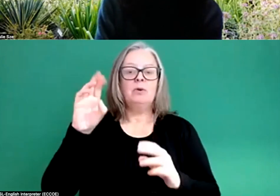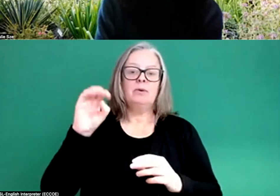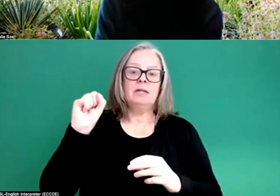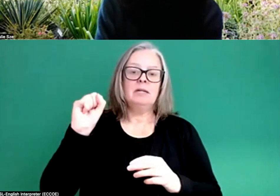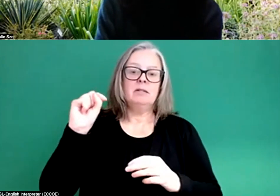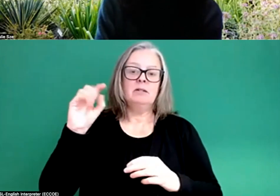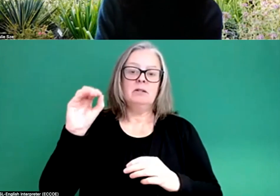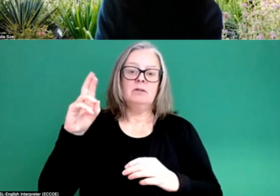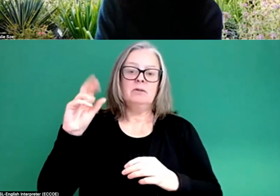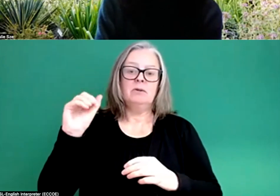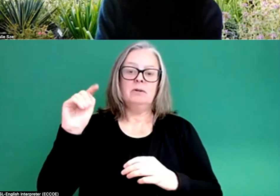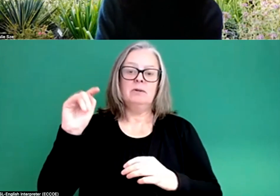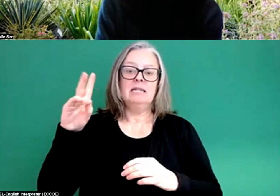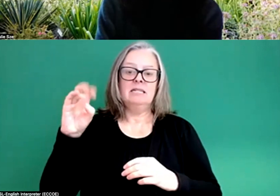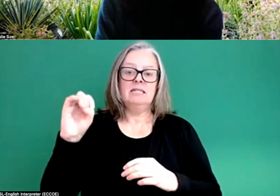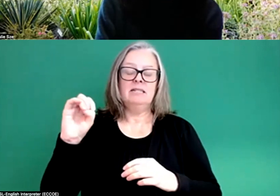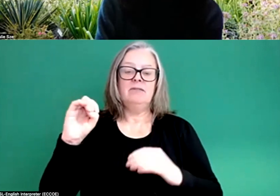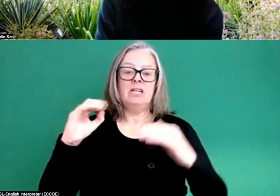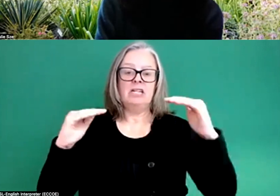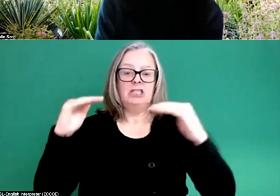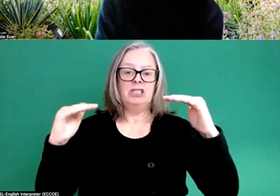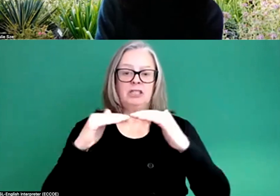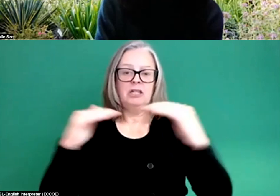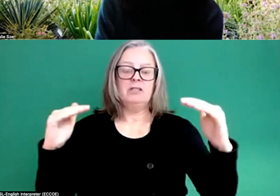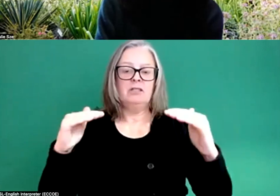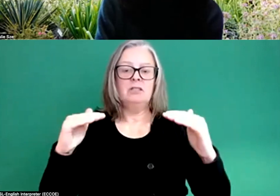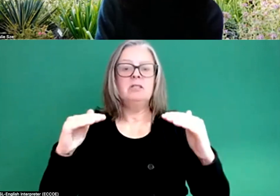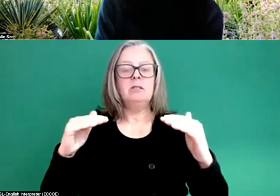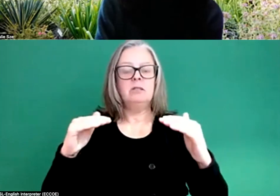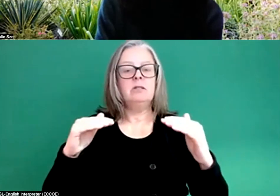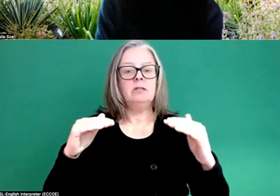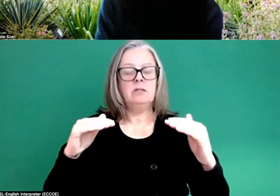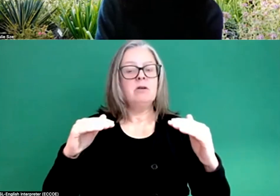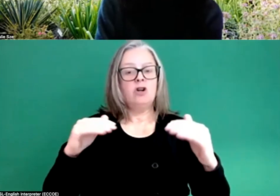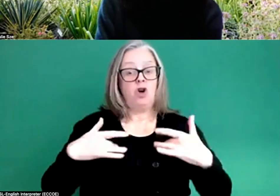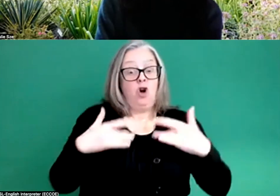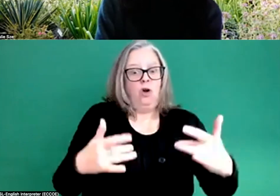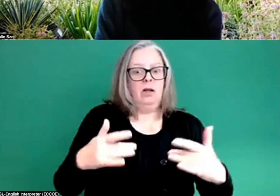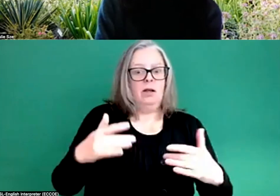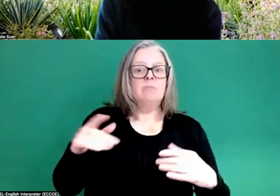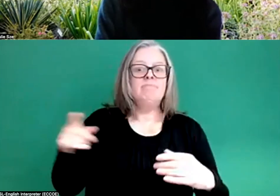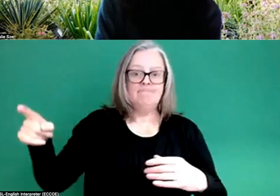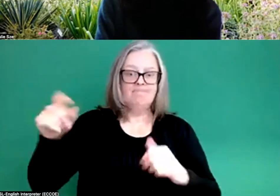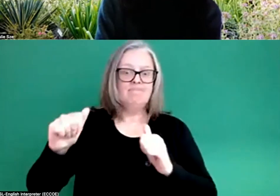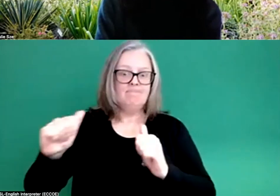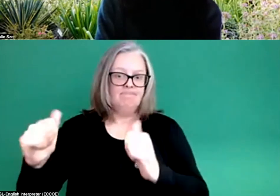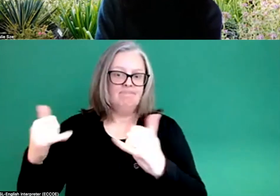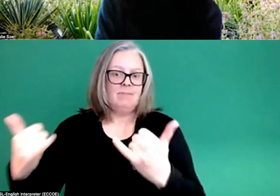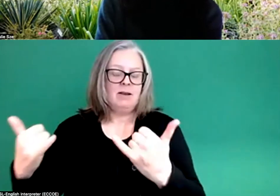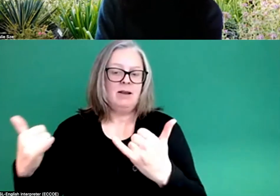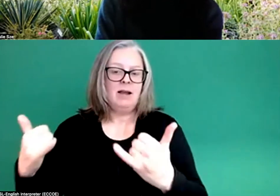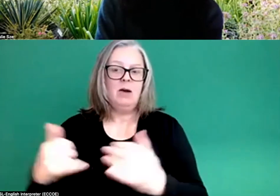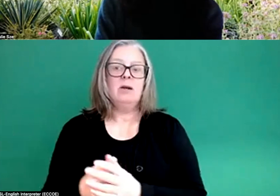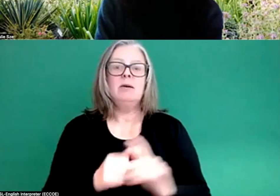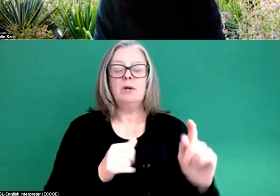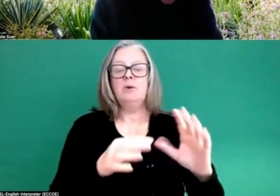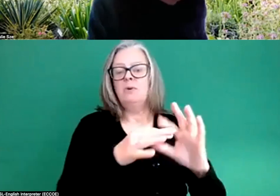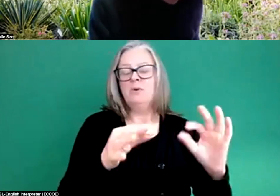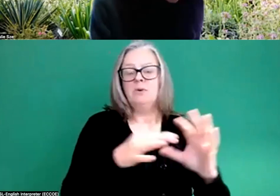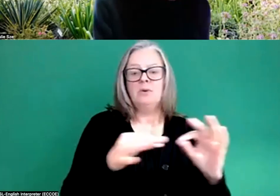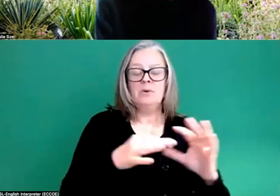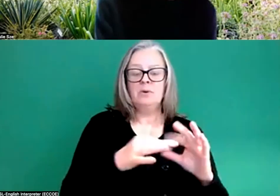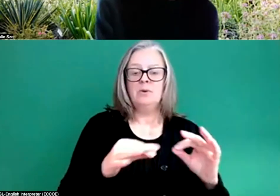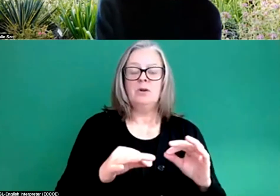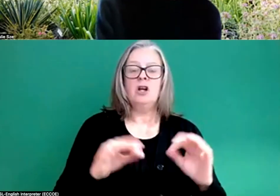are catching up with in some ways. And so what you're talking about reminds me of what you alluded to, that this critical climate justice movement